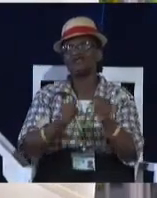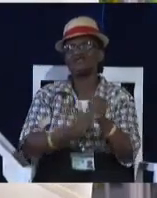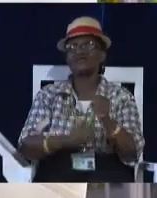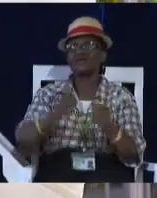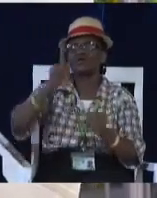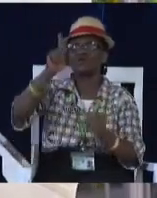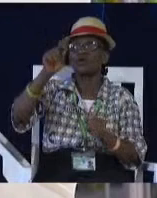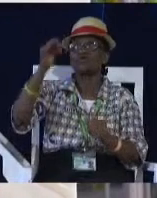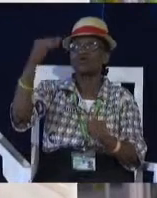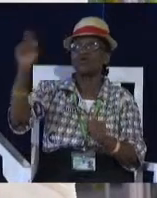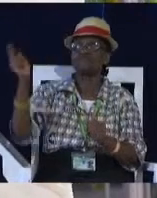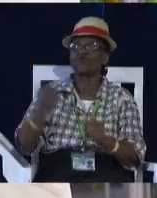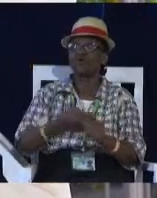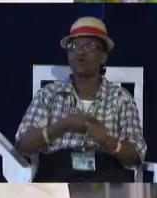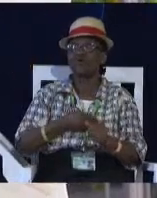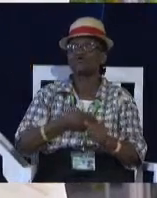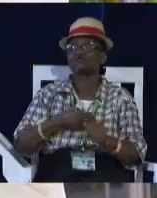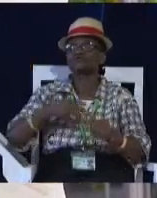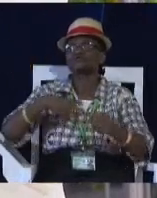whole.